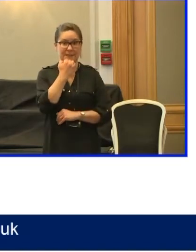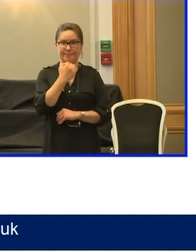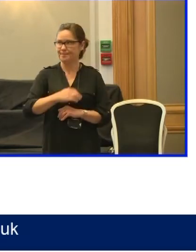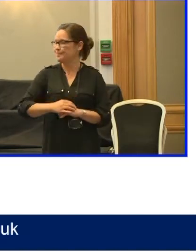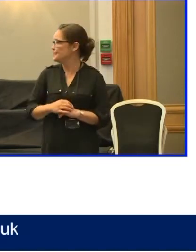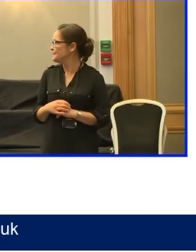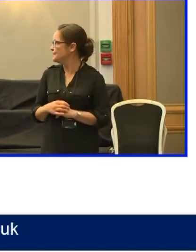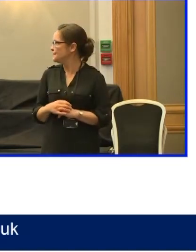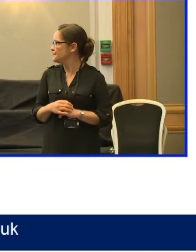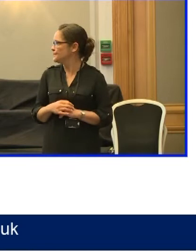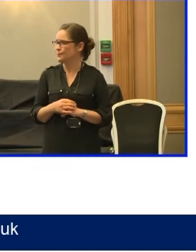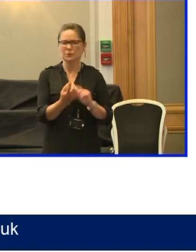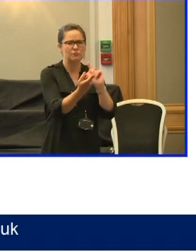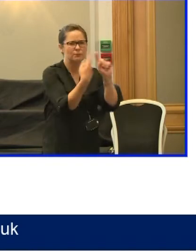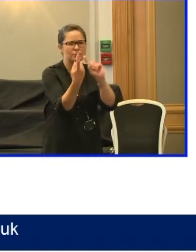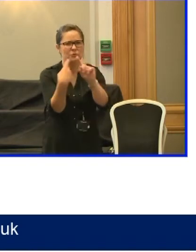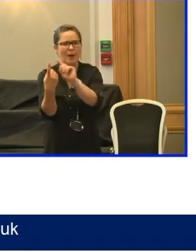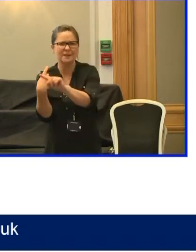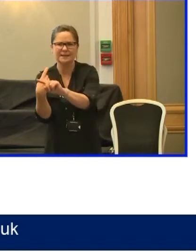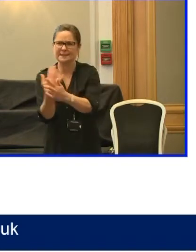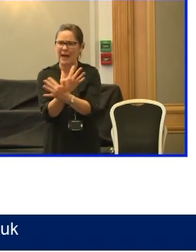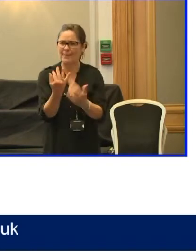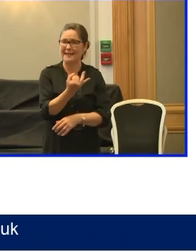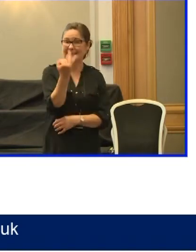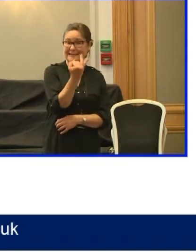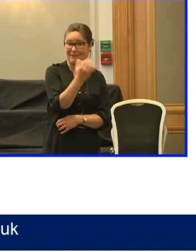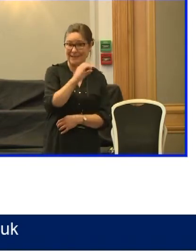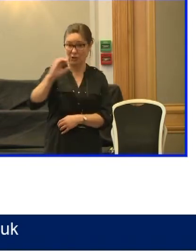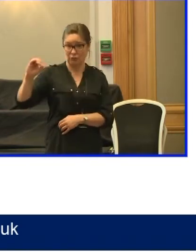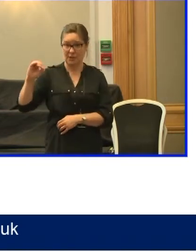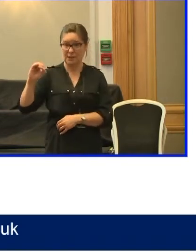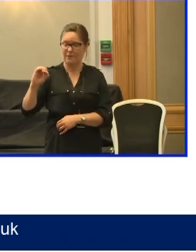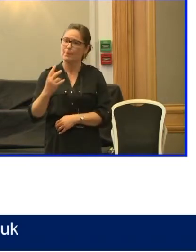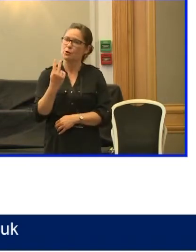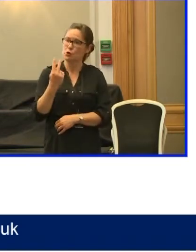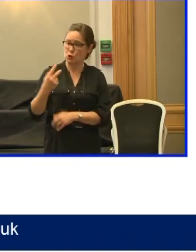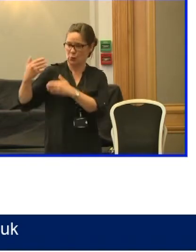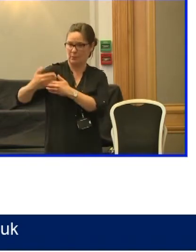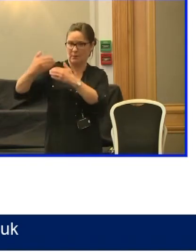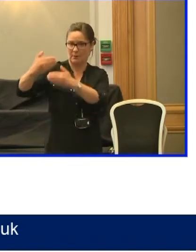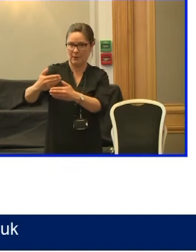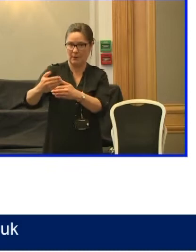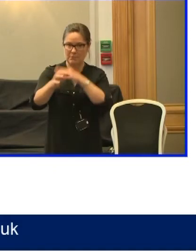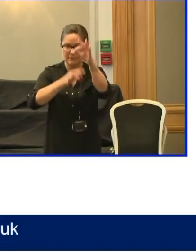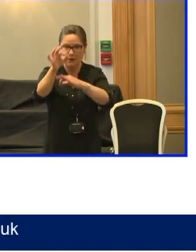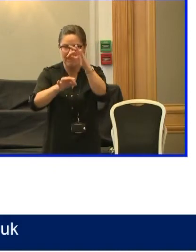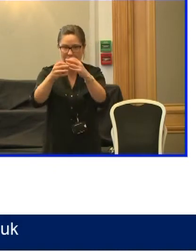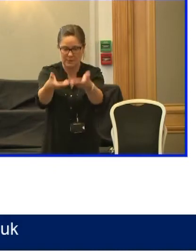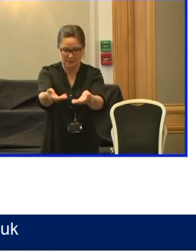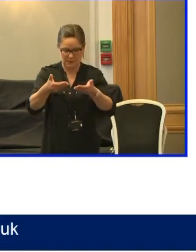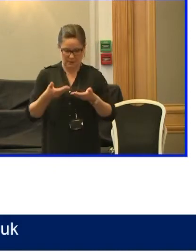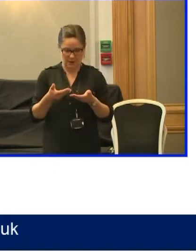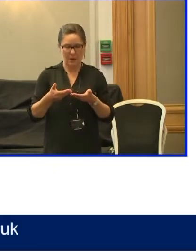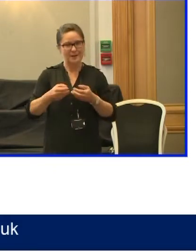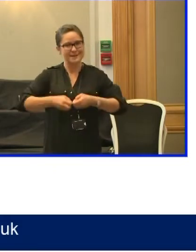that we had is 1,700, and that over the 2 surveys, and that gives us, very importantly, statistically